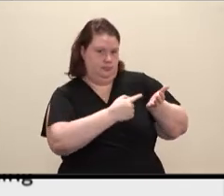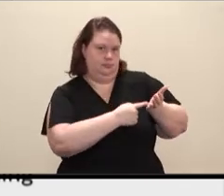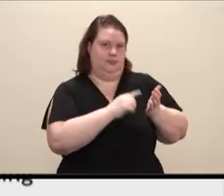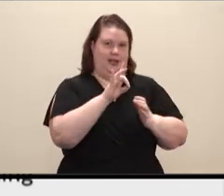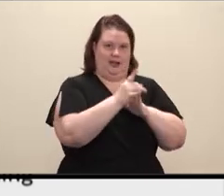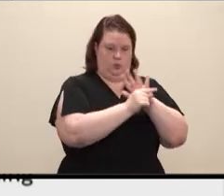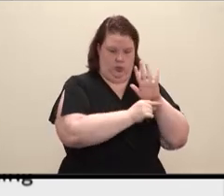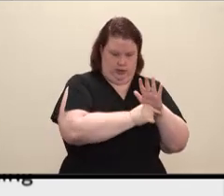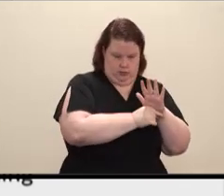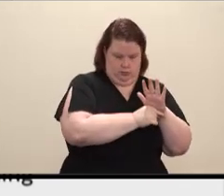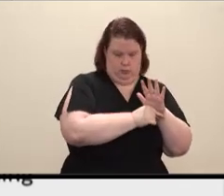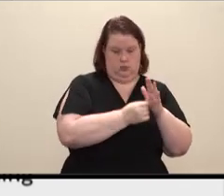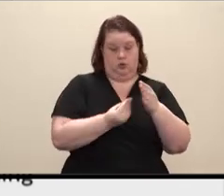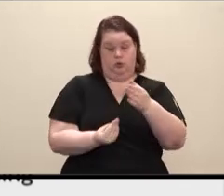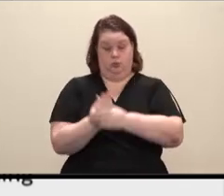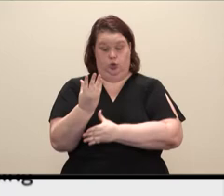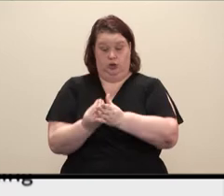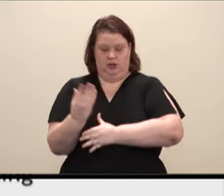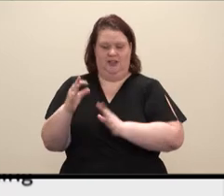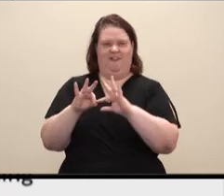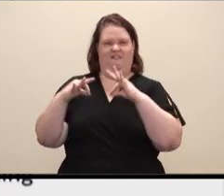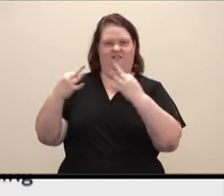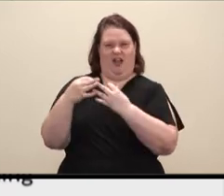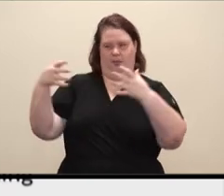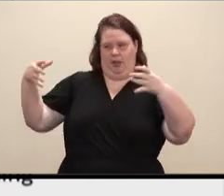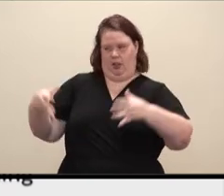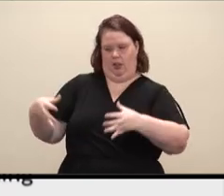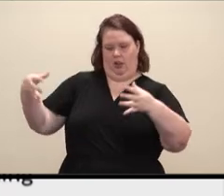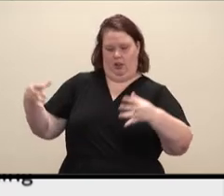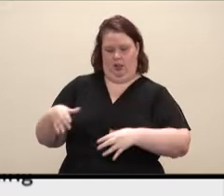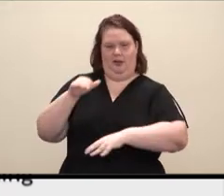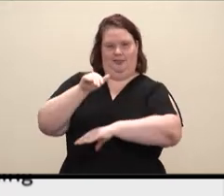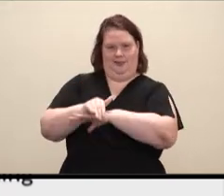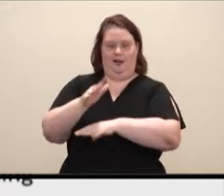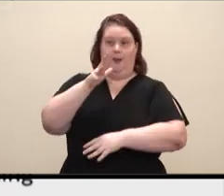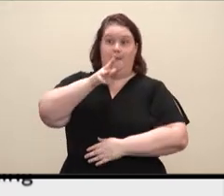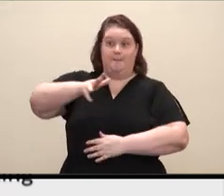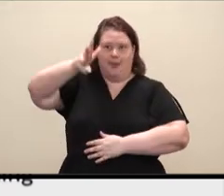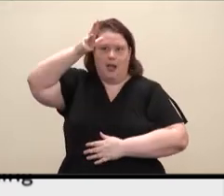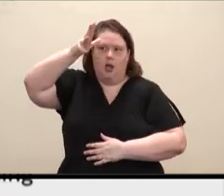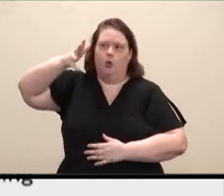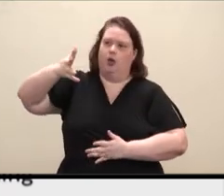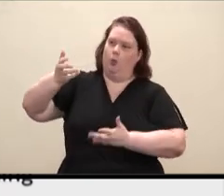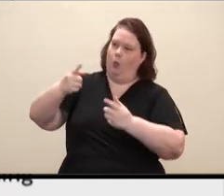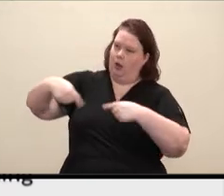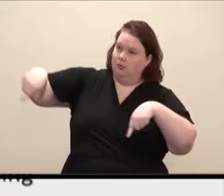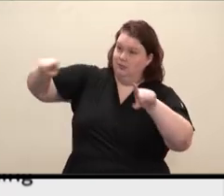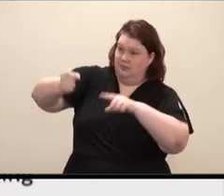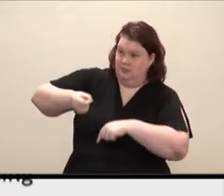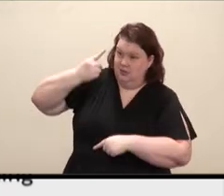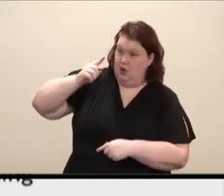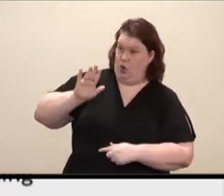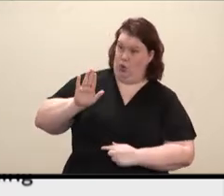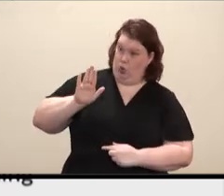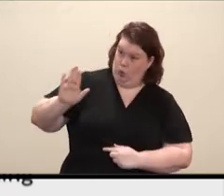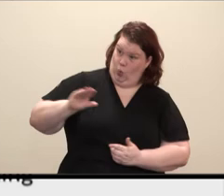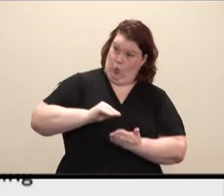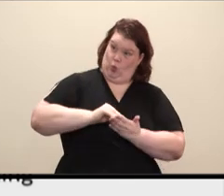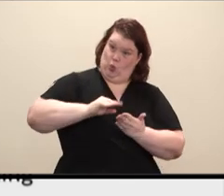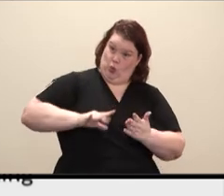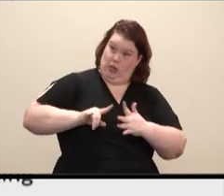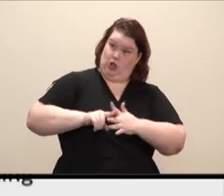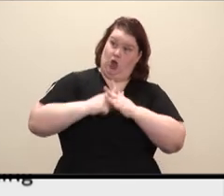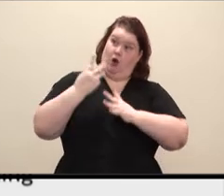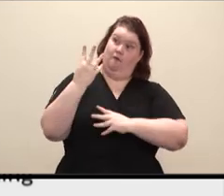through the spring. We'll have family nights, lots and lots of parent interaction. We want parents to understand your child is starting